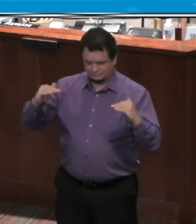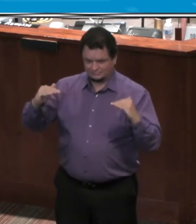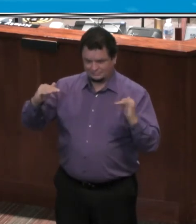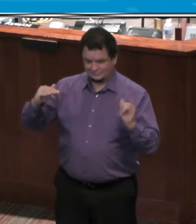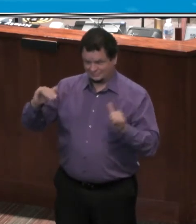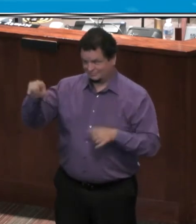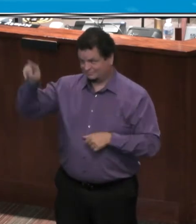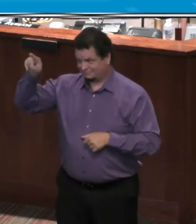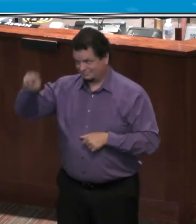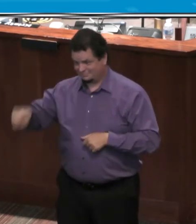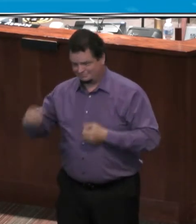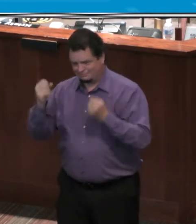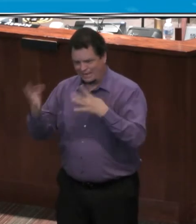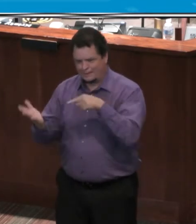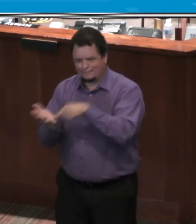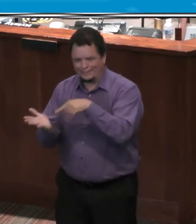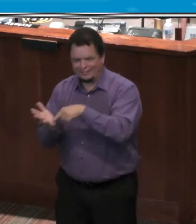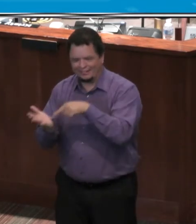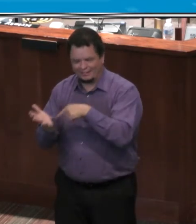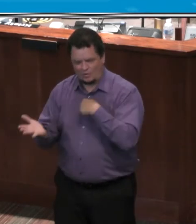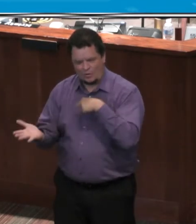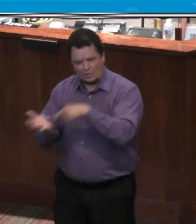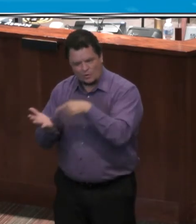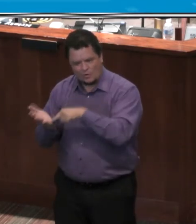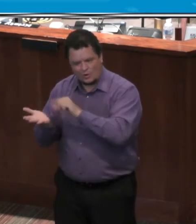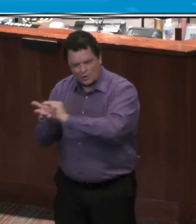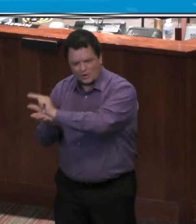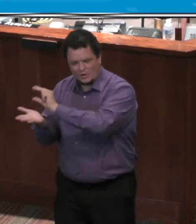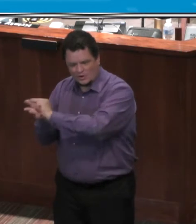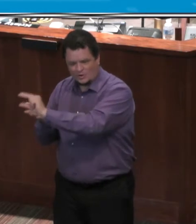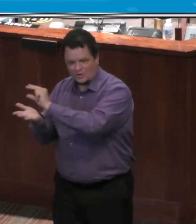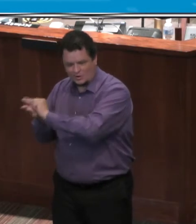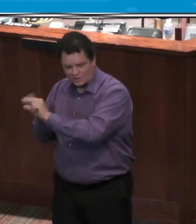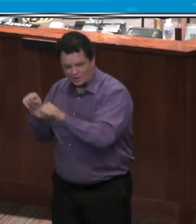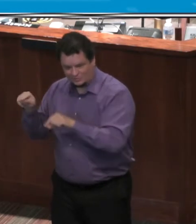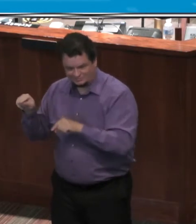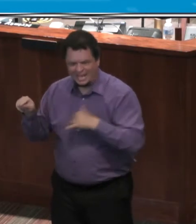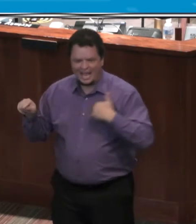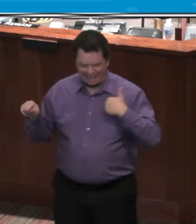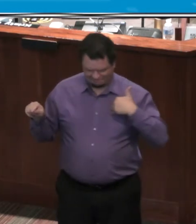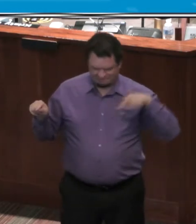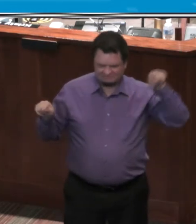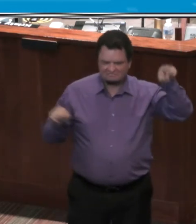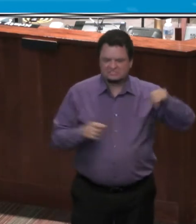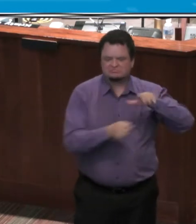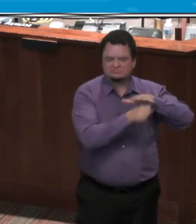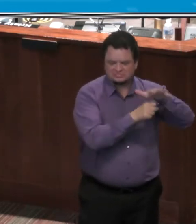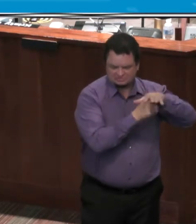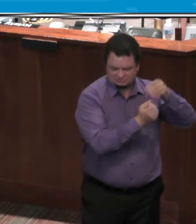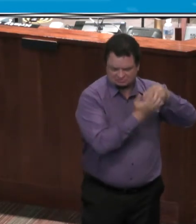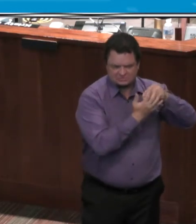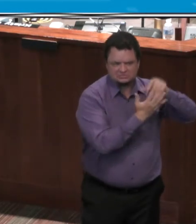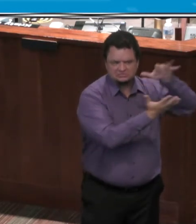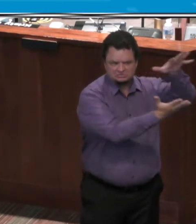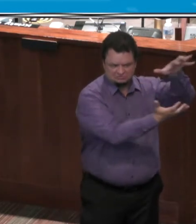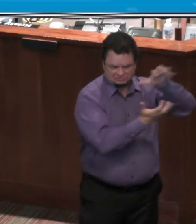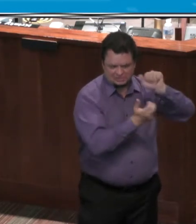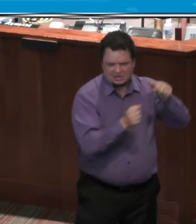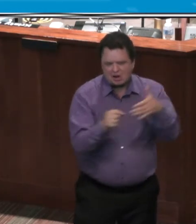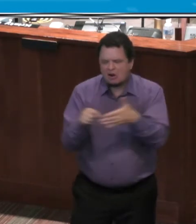funding streams to cover most everything that we're doing related to COVID. I wanted to point